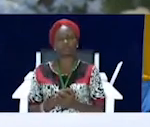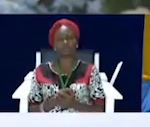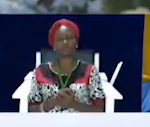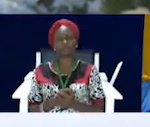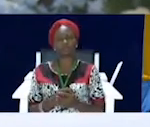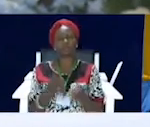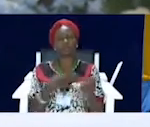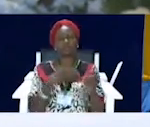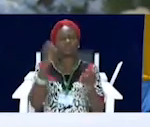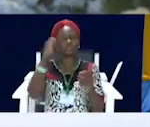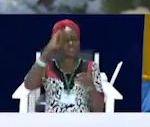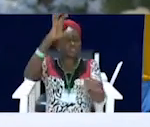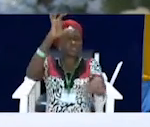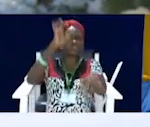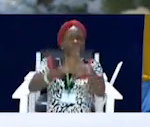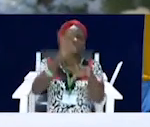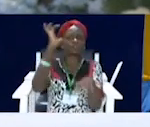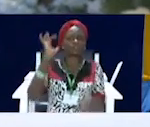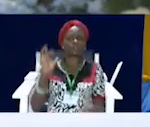and a touch